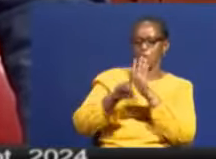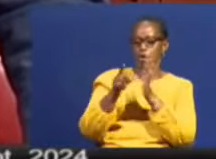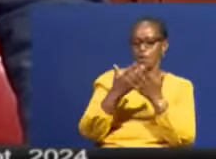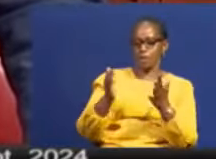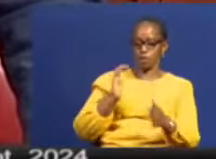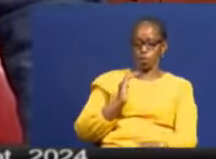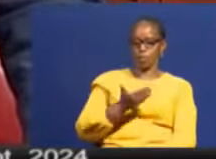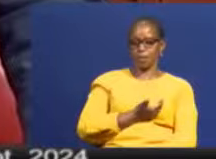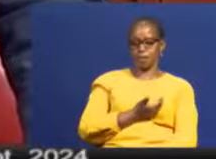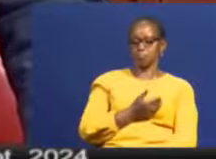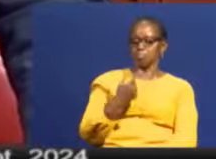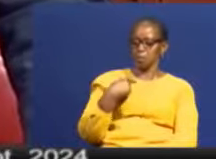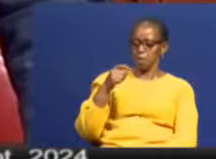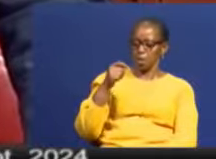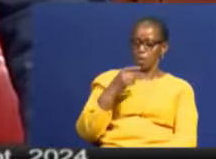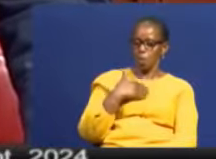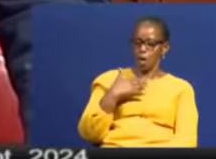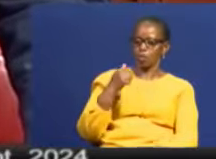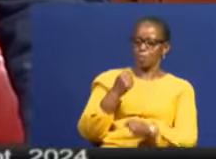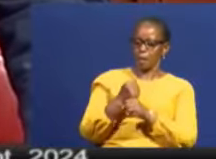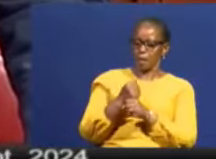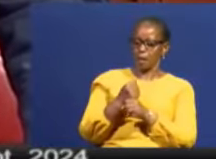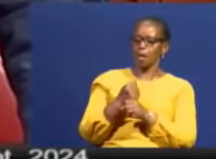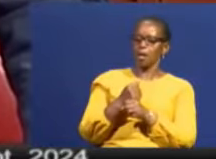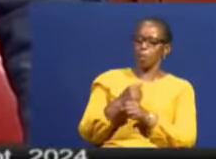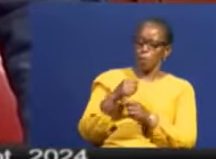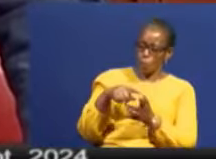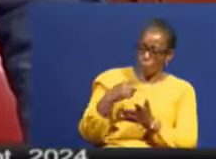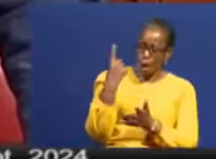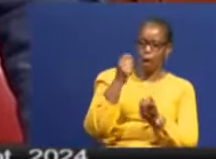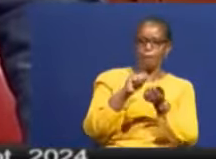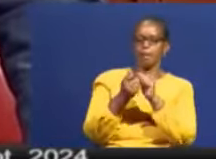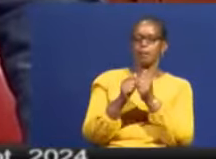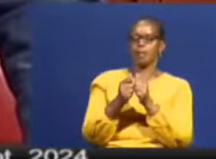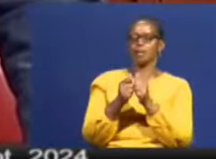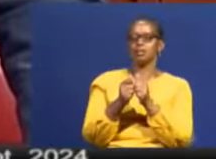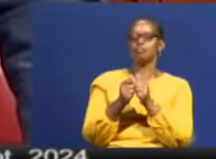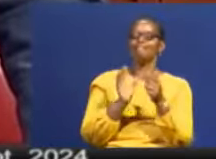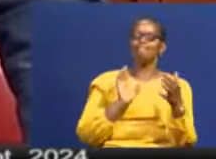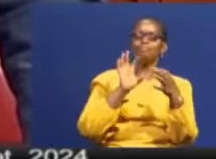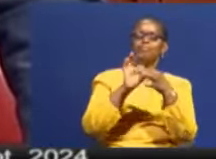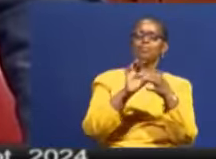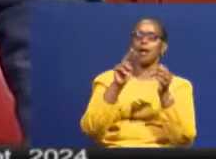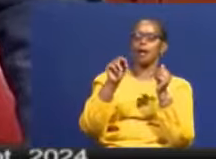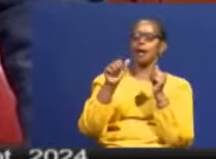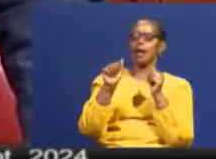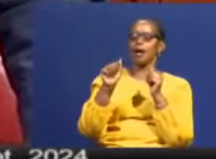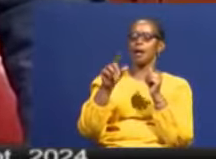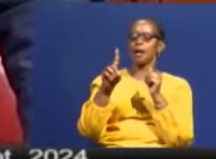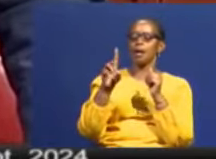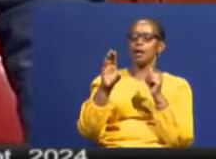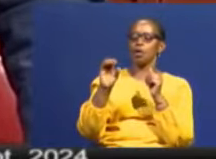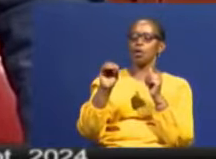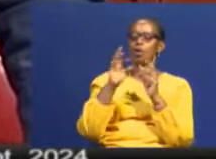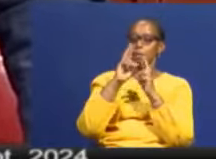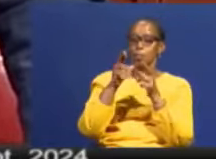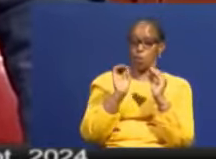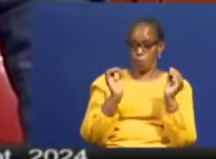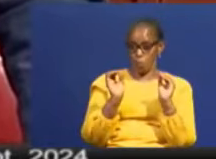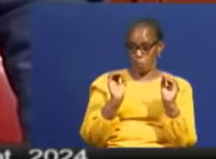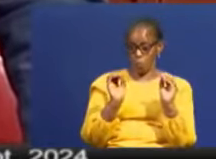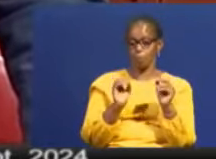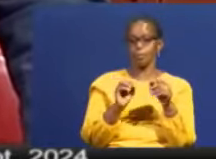it a standalone amendment away from the entire NADCO report. It is our view as the lawyers and